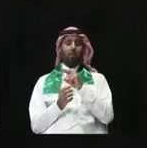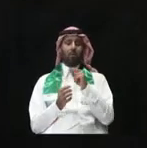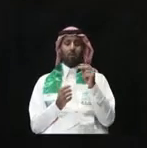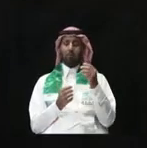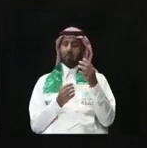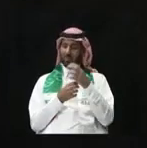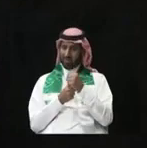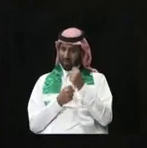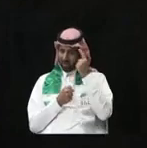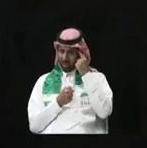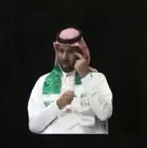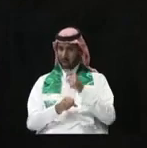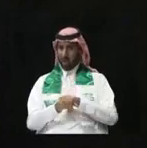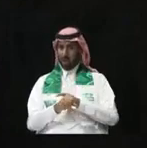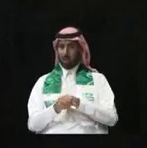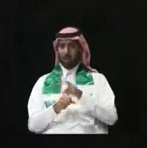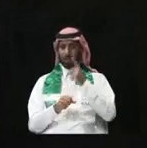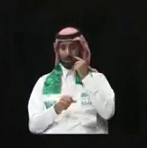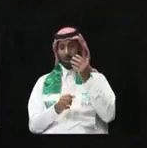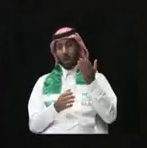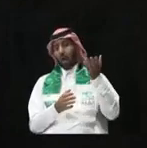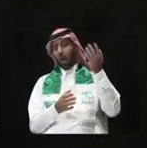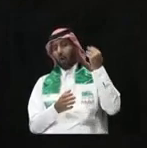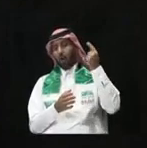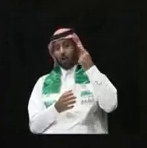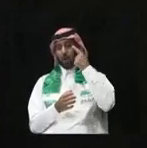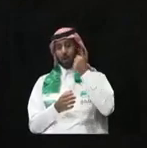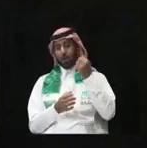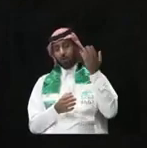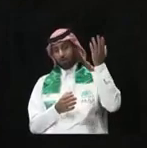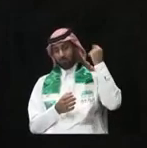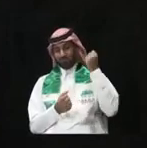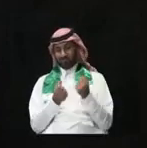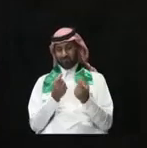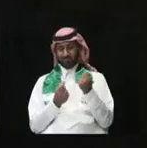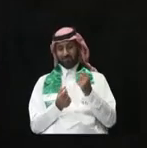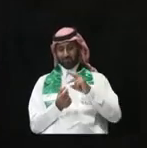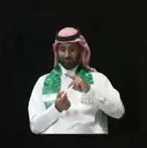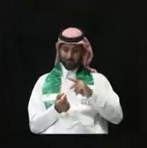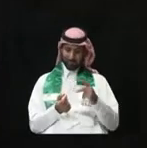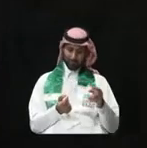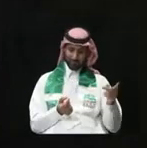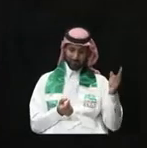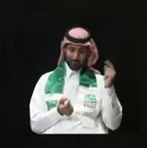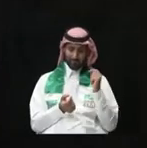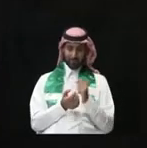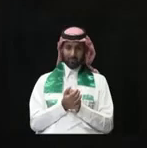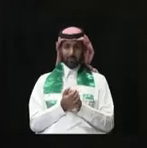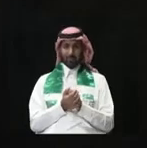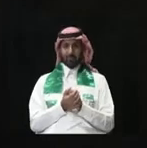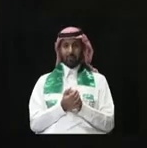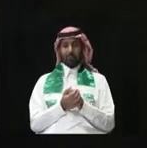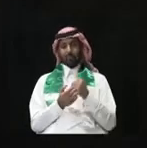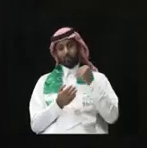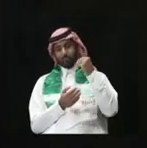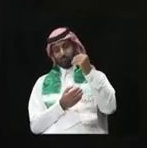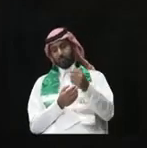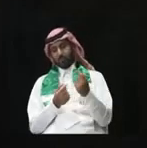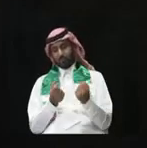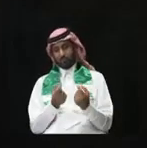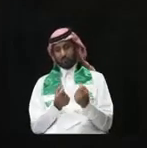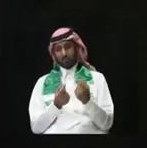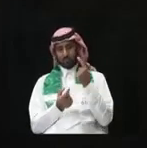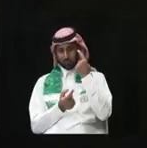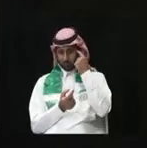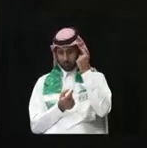our times. Our life before the internet is totally different than our lives after the internet.